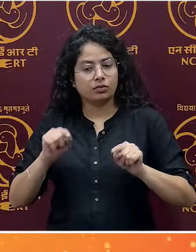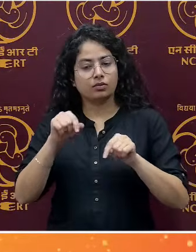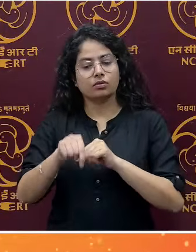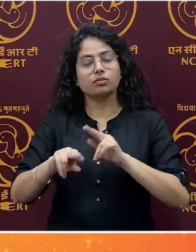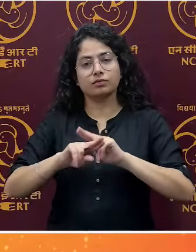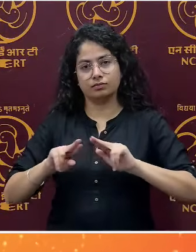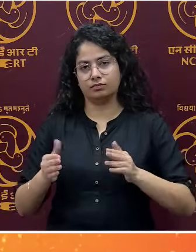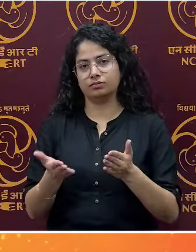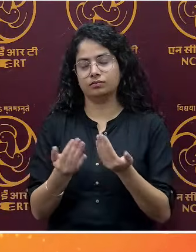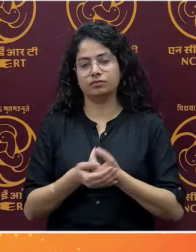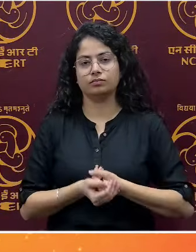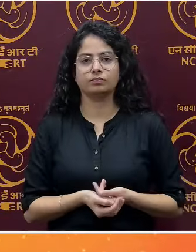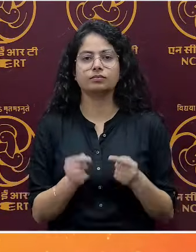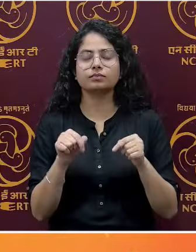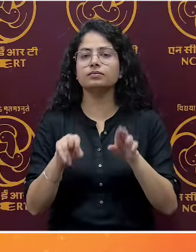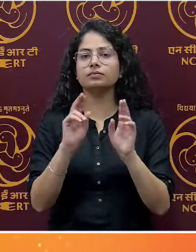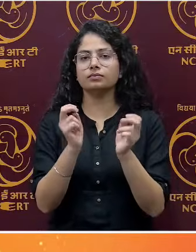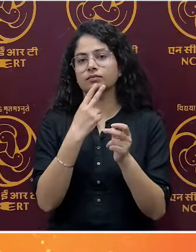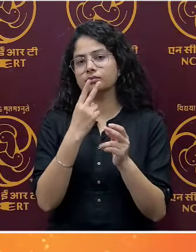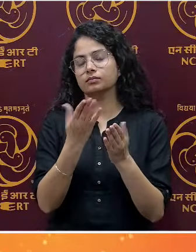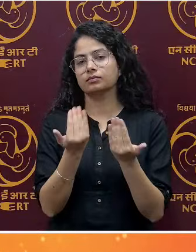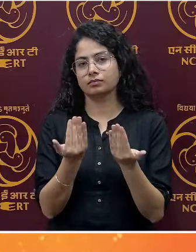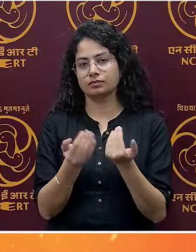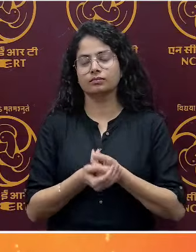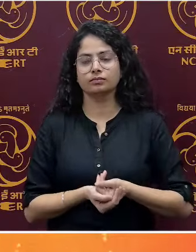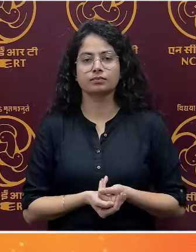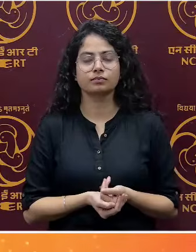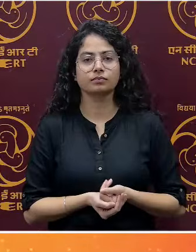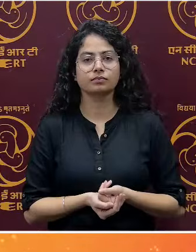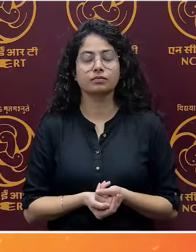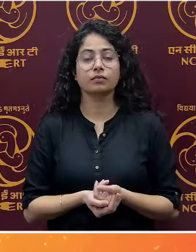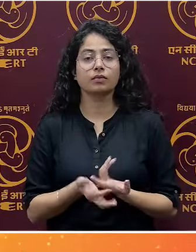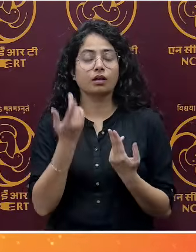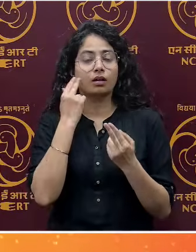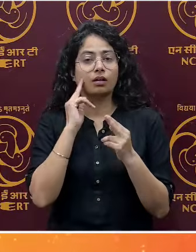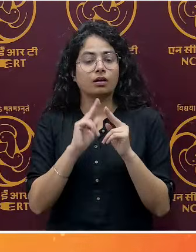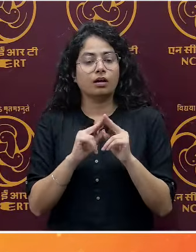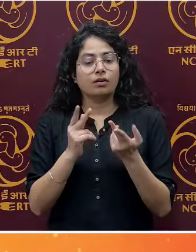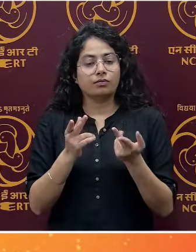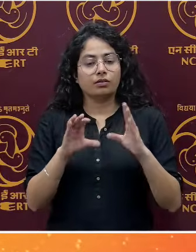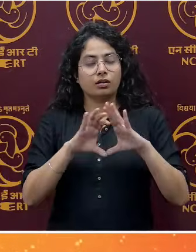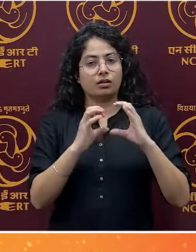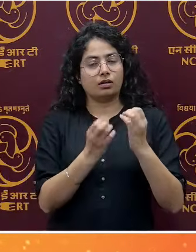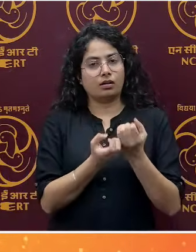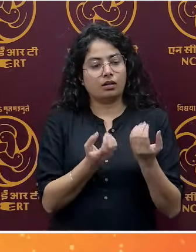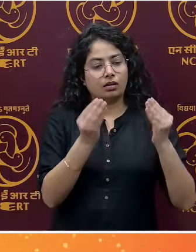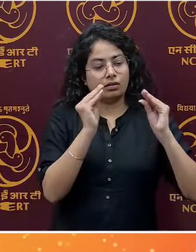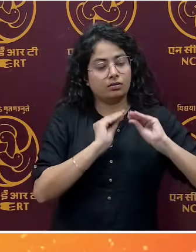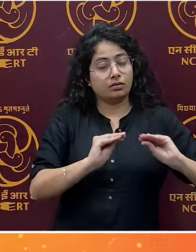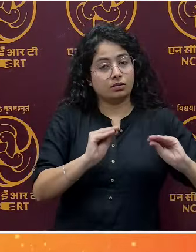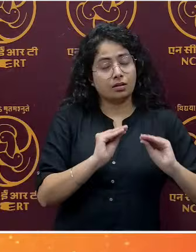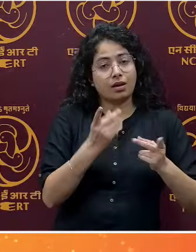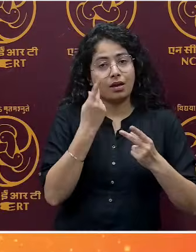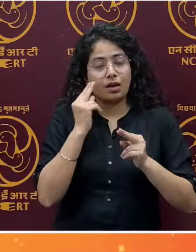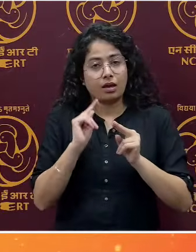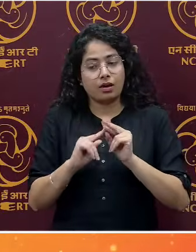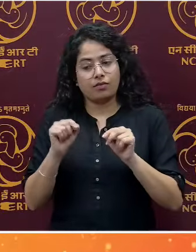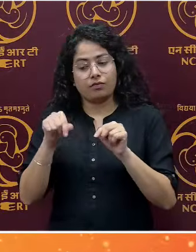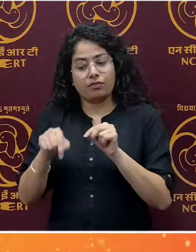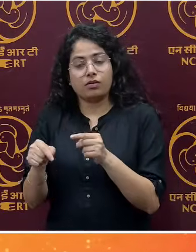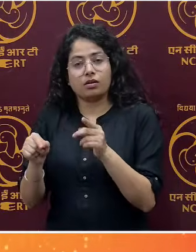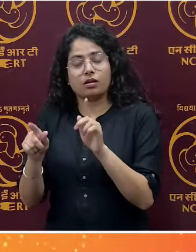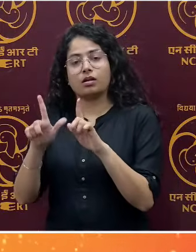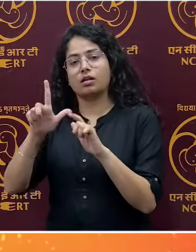So here is our topic. Now Renuji, it is very beneficial apart from classroom teaching if we integrate these virtual